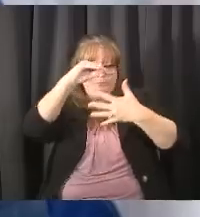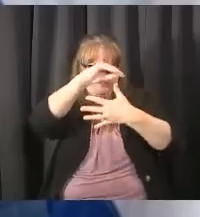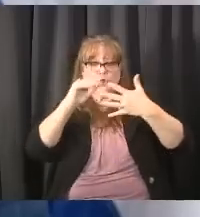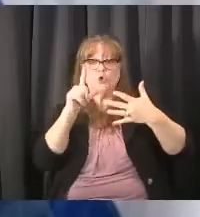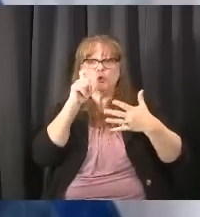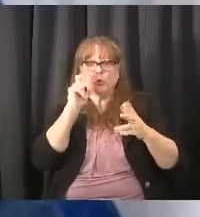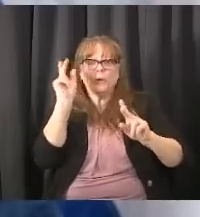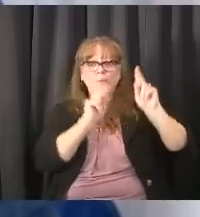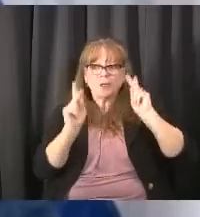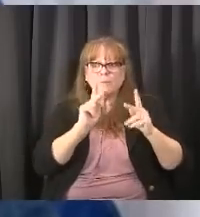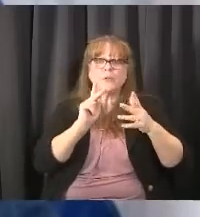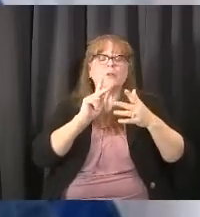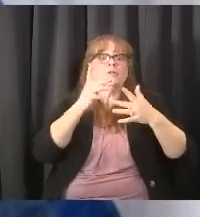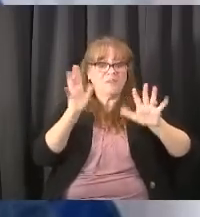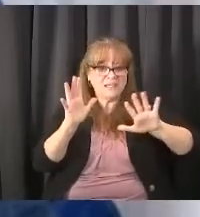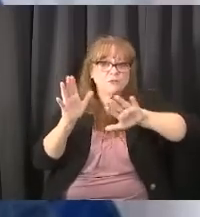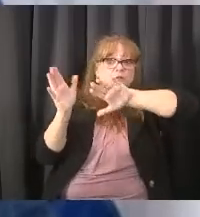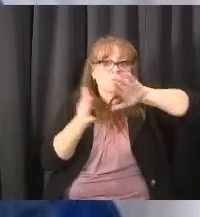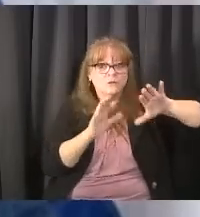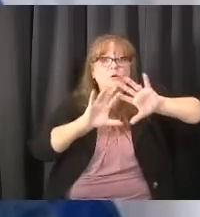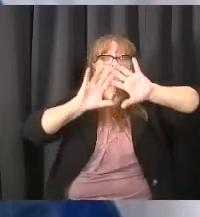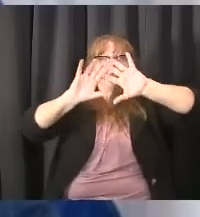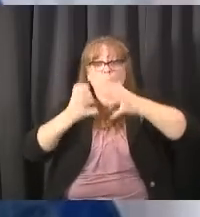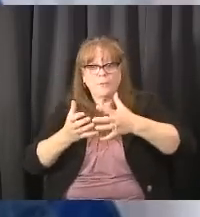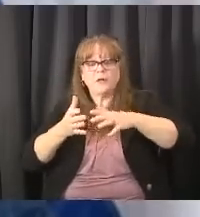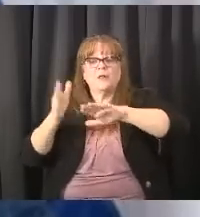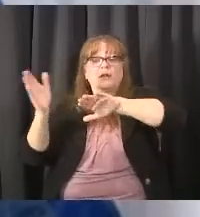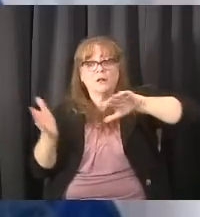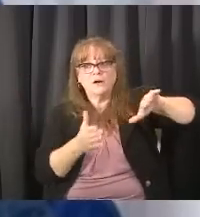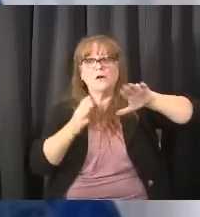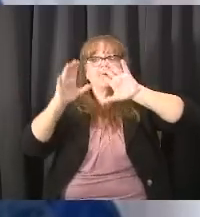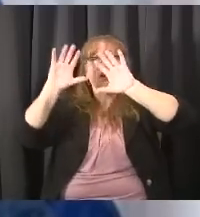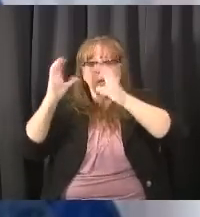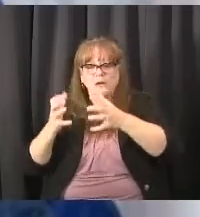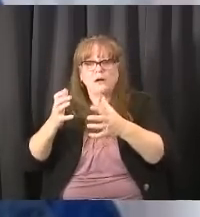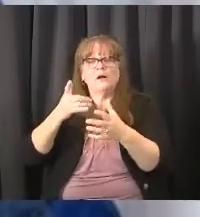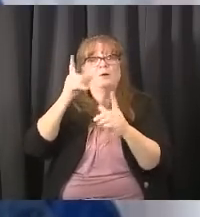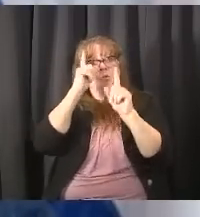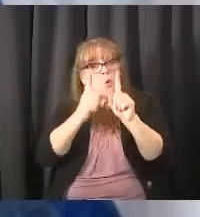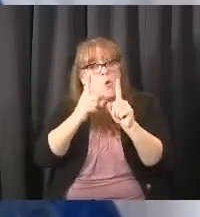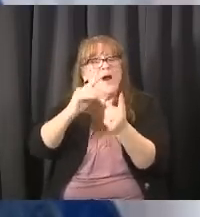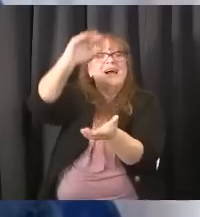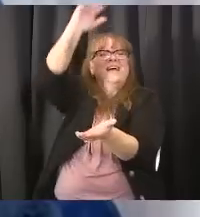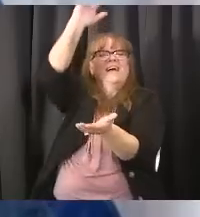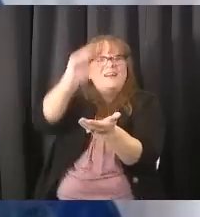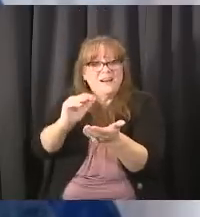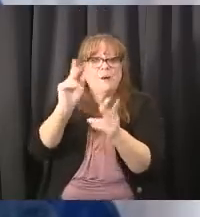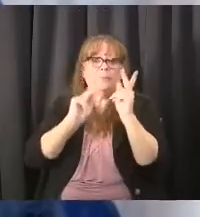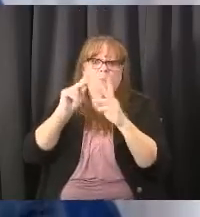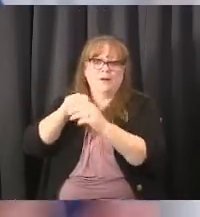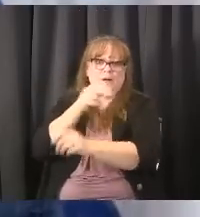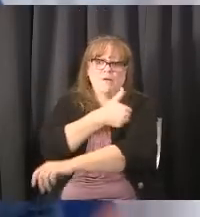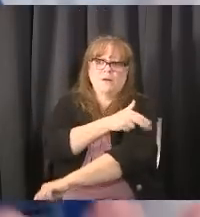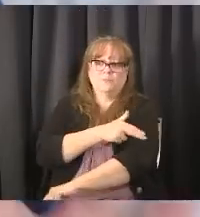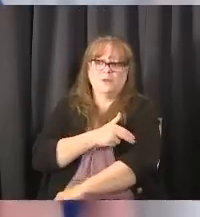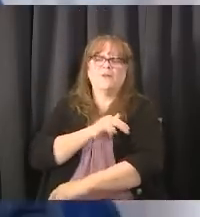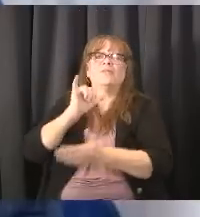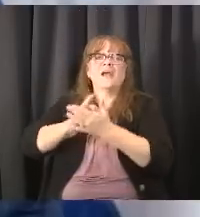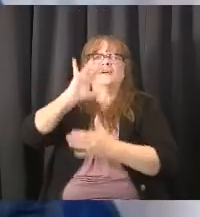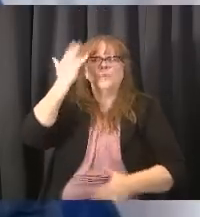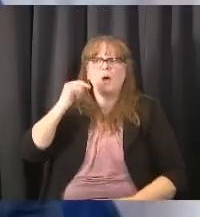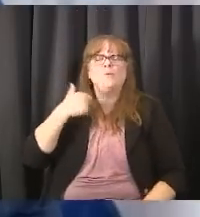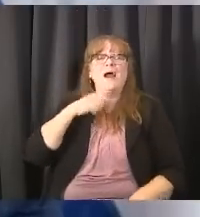hospitalization needs. That's why we have this data-driven manner of prioritization in our state. And for the next few months, it's likely